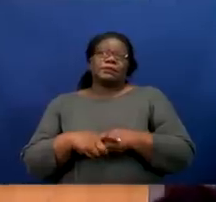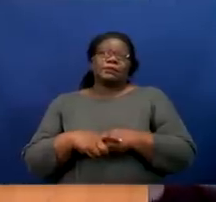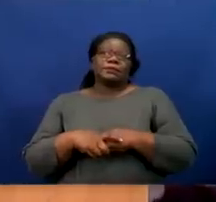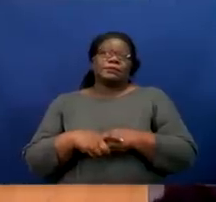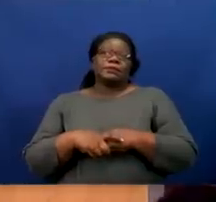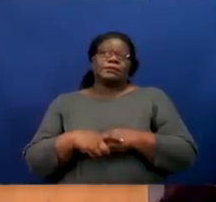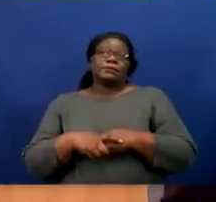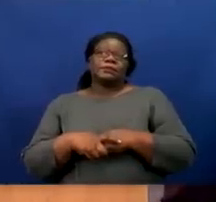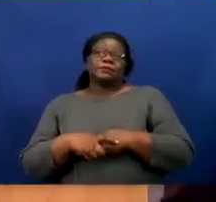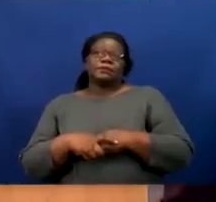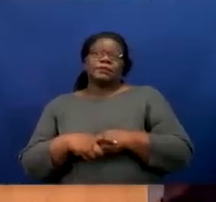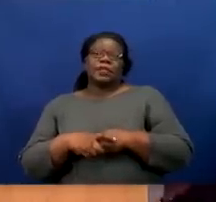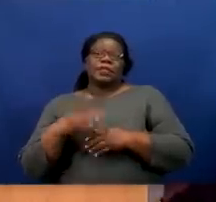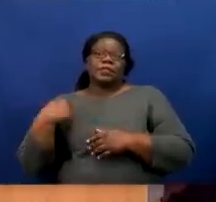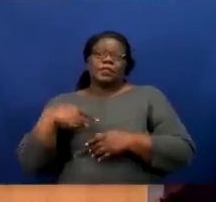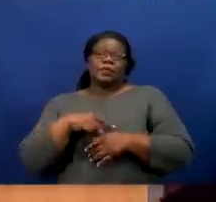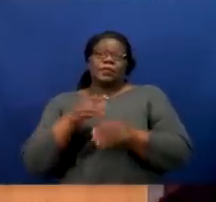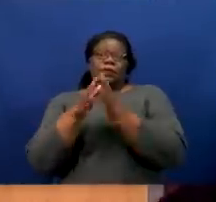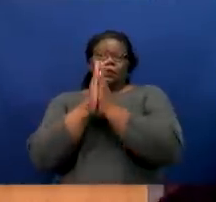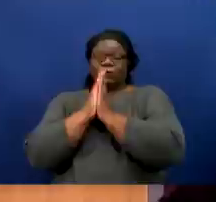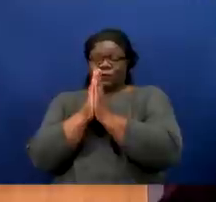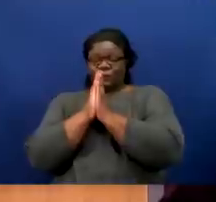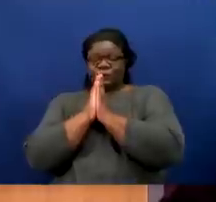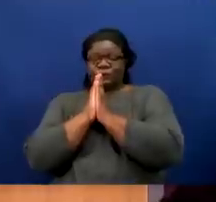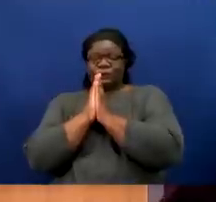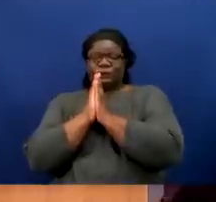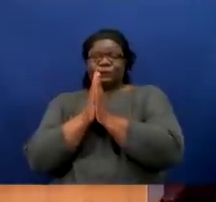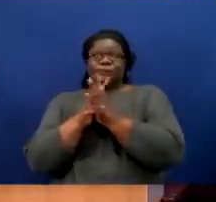so we can go to the Lord in prayer.